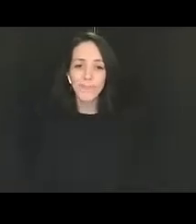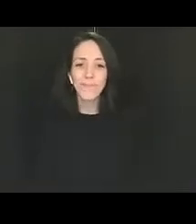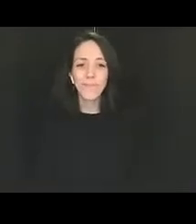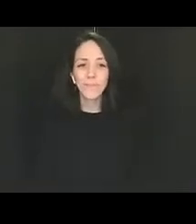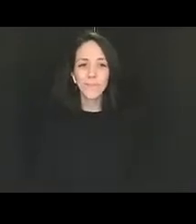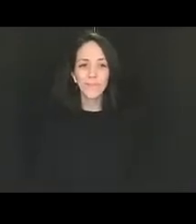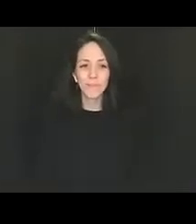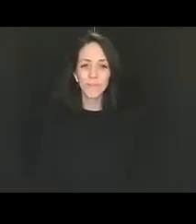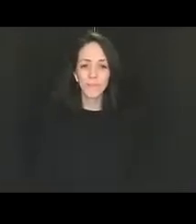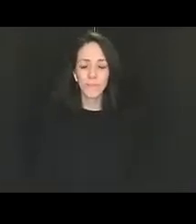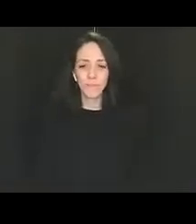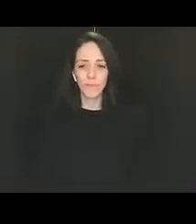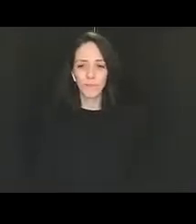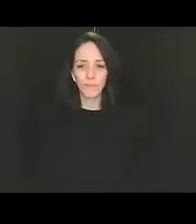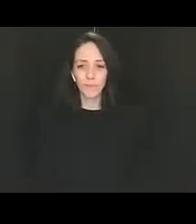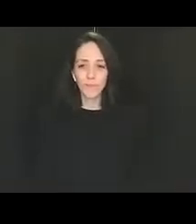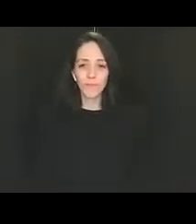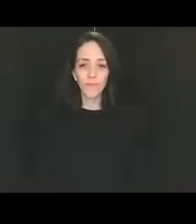talking.